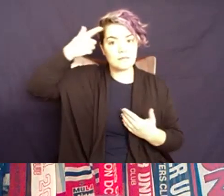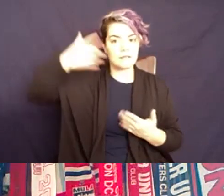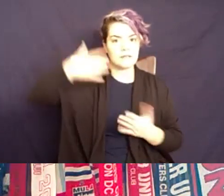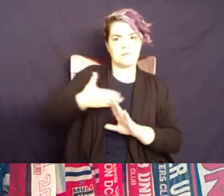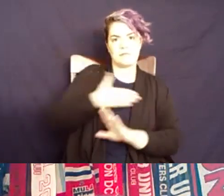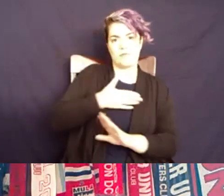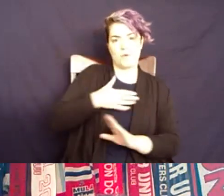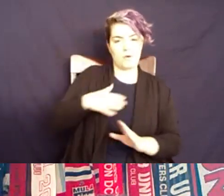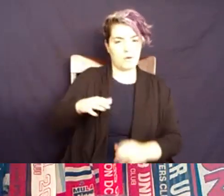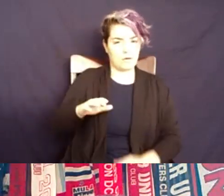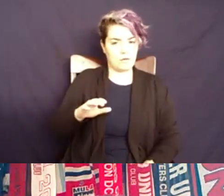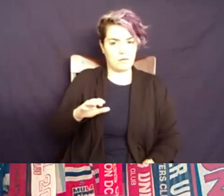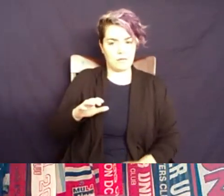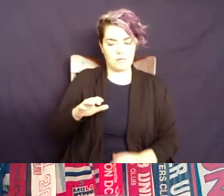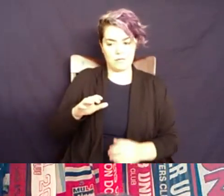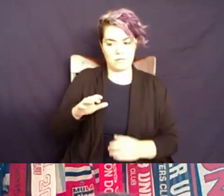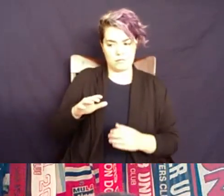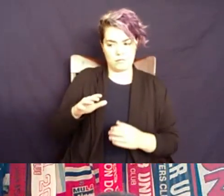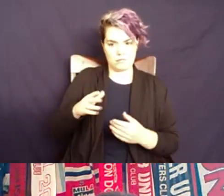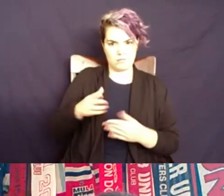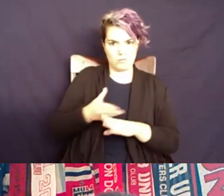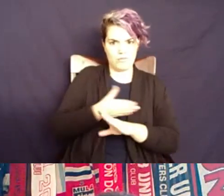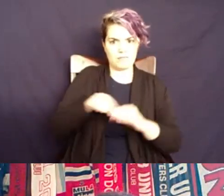Yeah, so this is Jennifer, and I would say